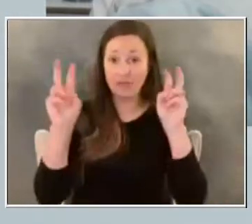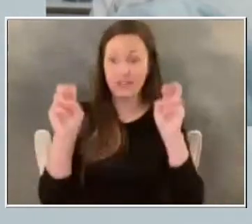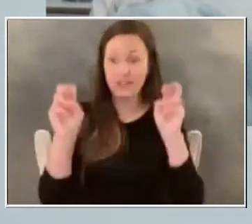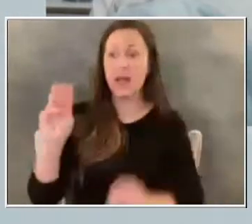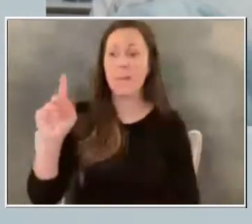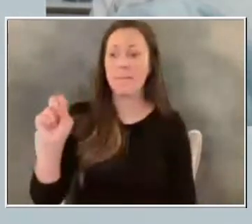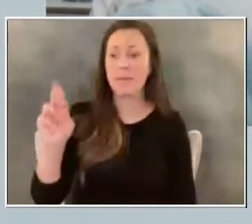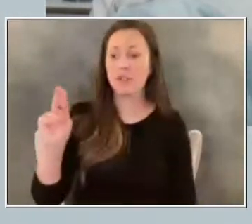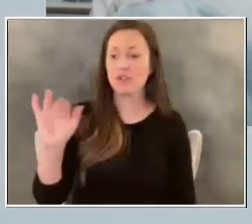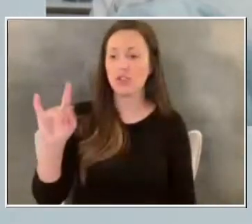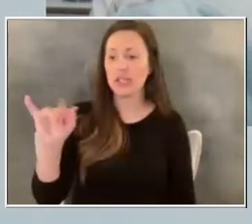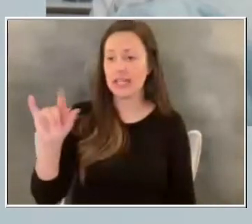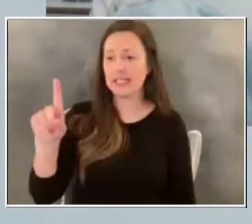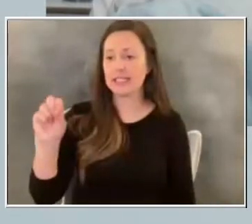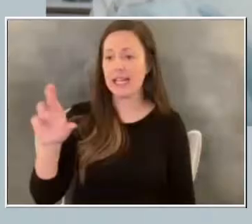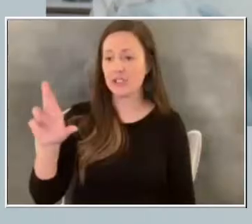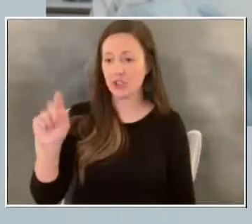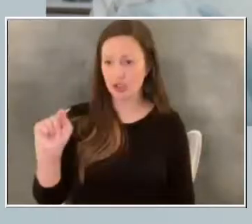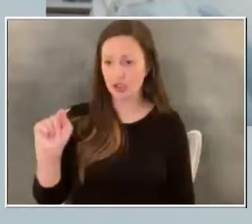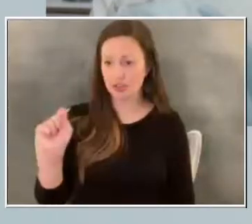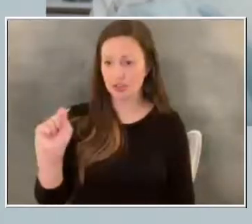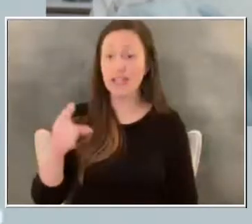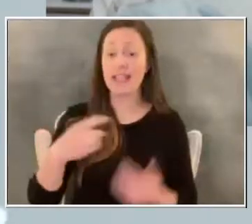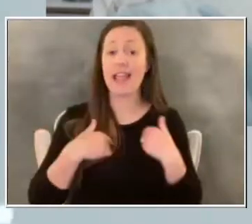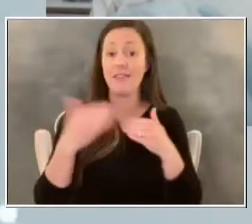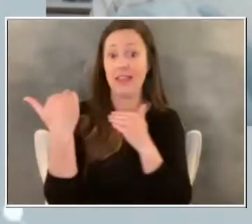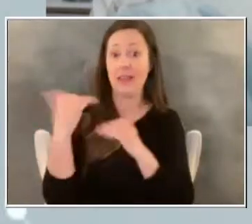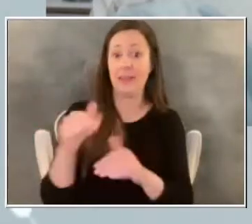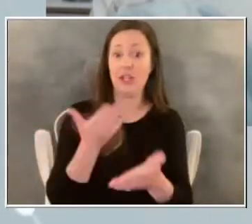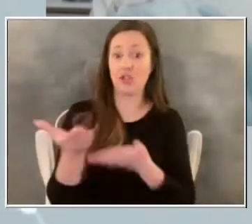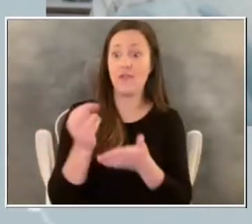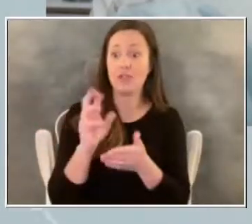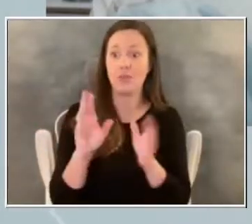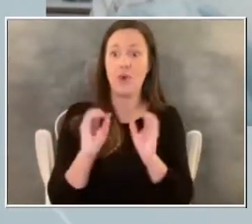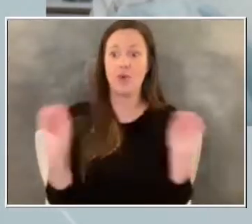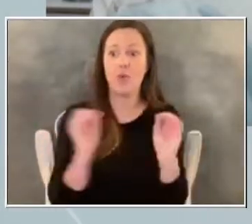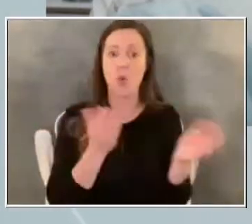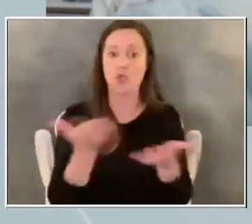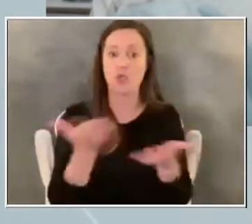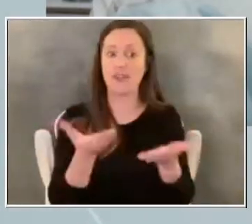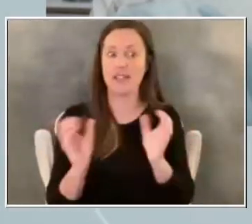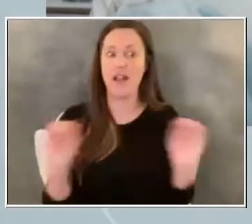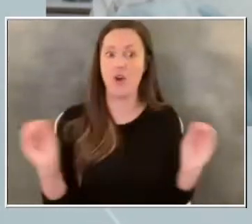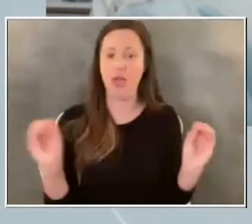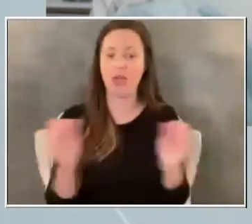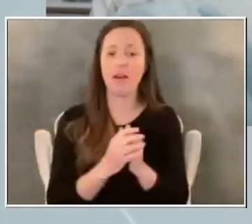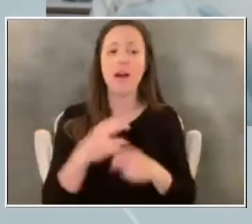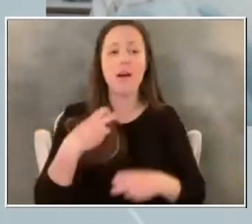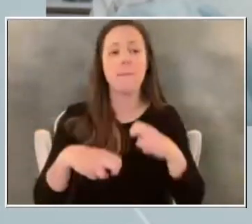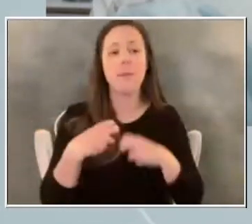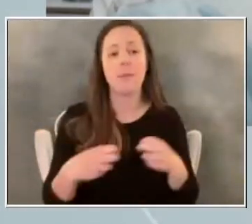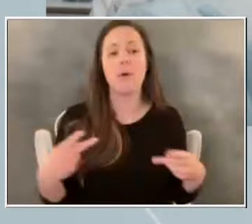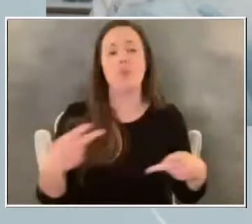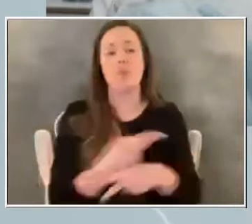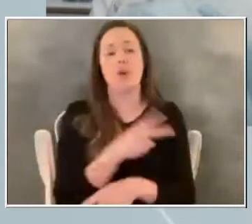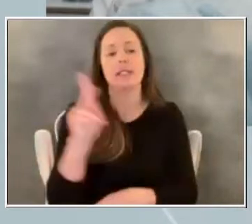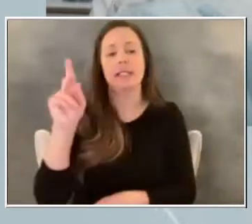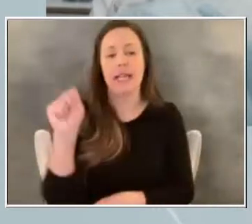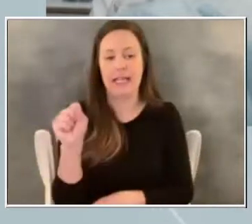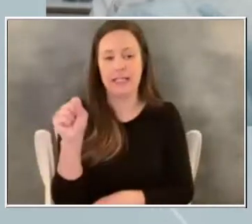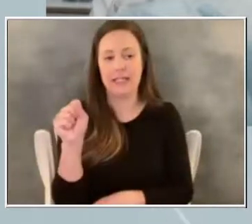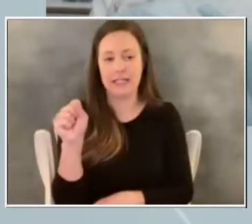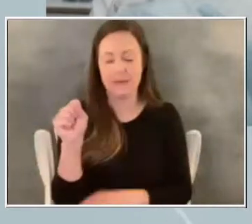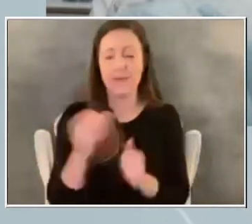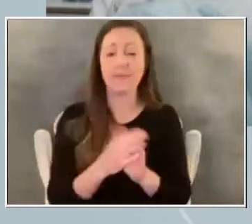limited maternity services or no services at all. The problem is even worse in Kansas. More than 45% of counties